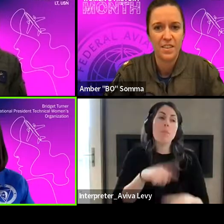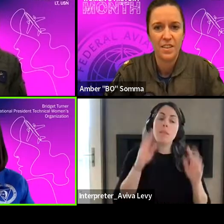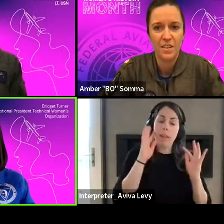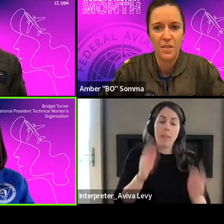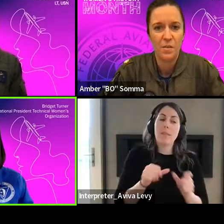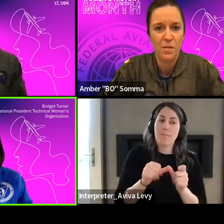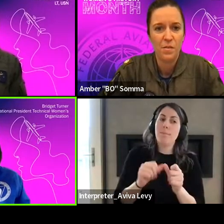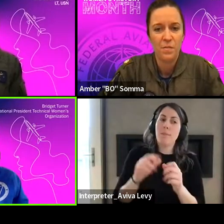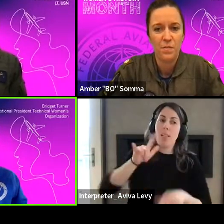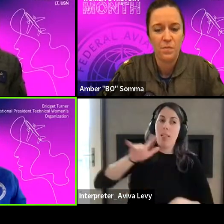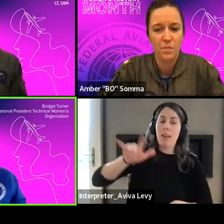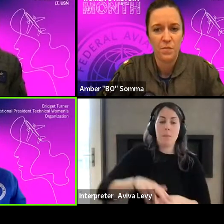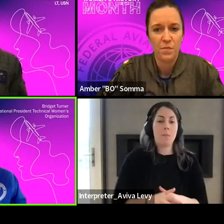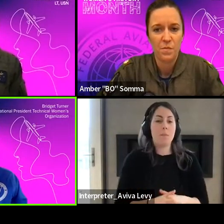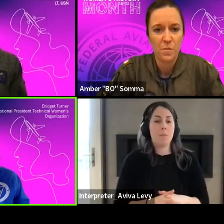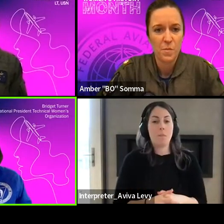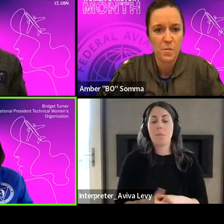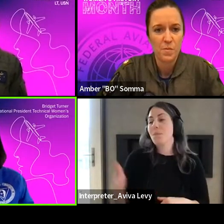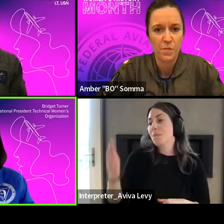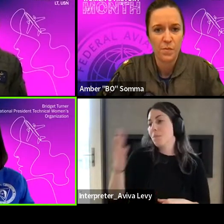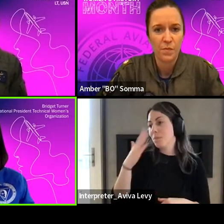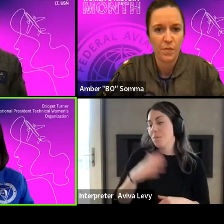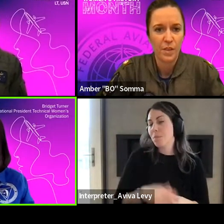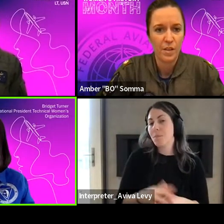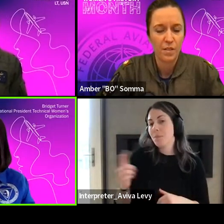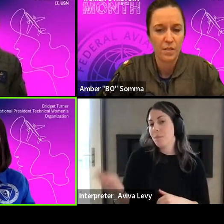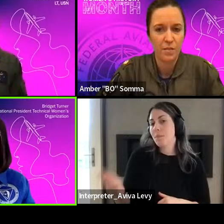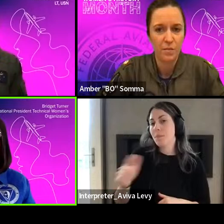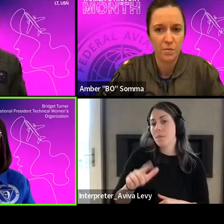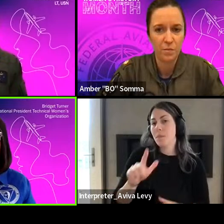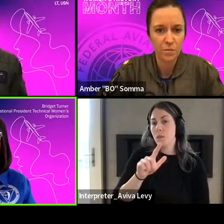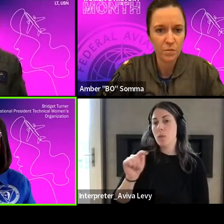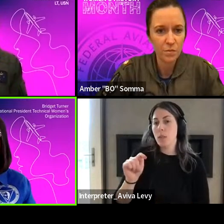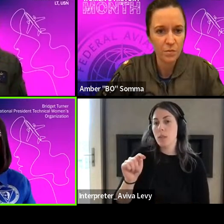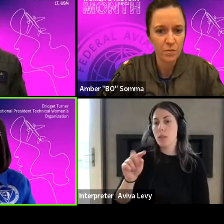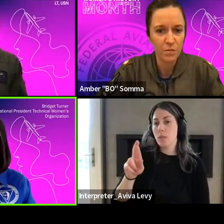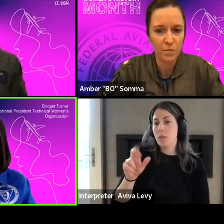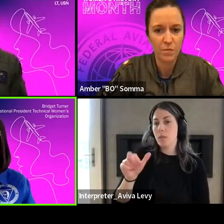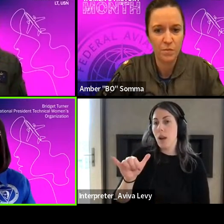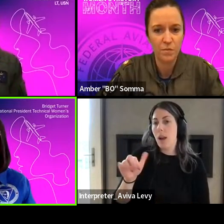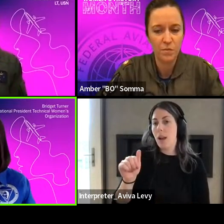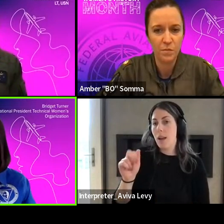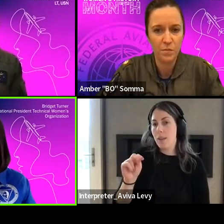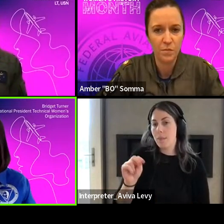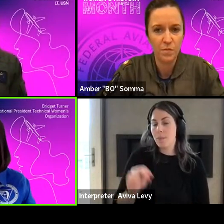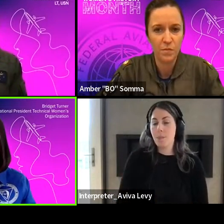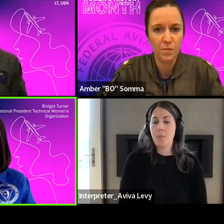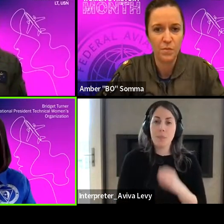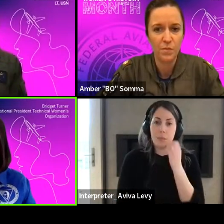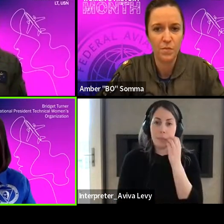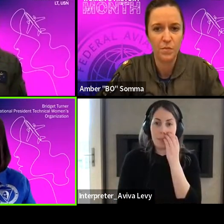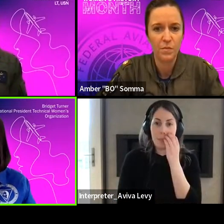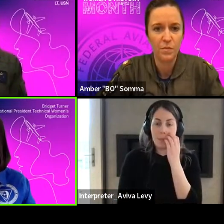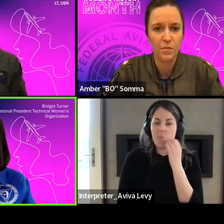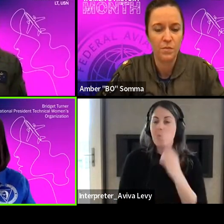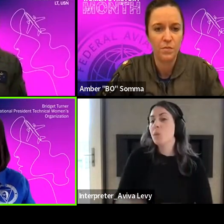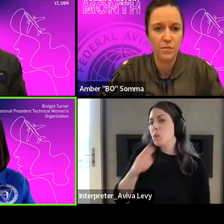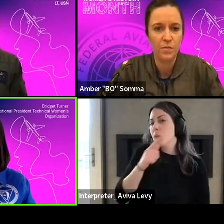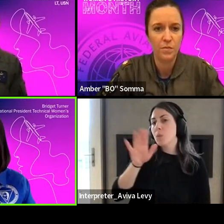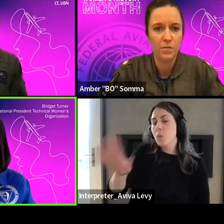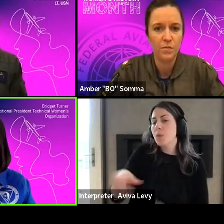you. And Lieutenant Rebecca, I wanted to ask you a question in reference to who is your support